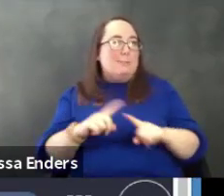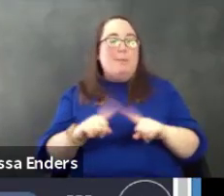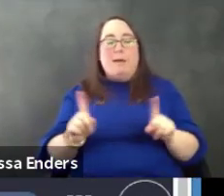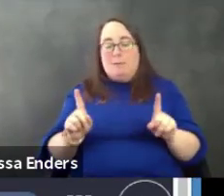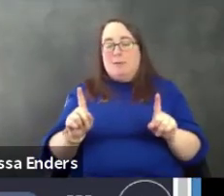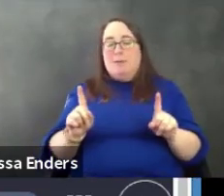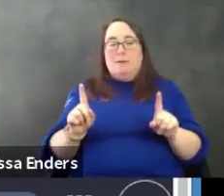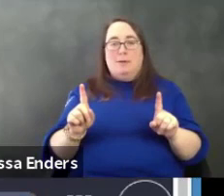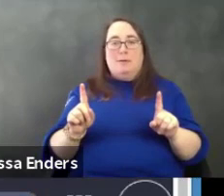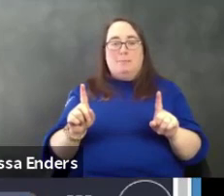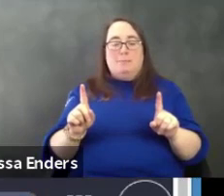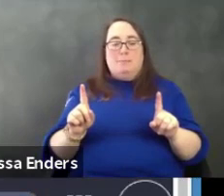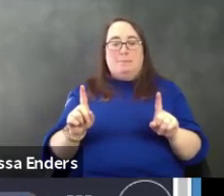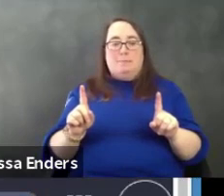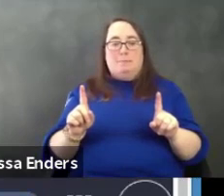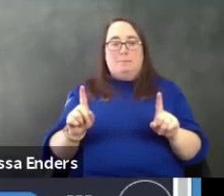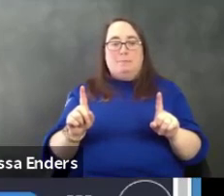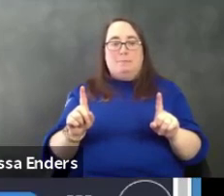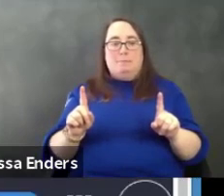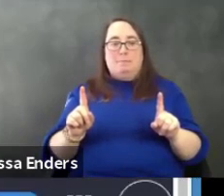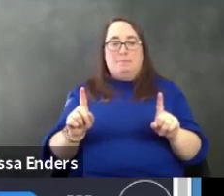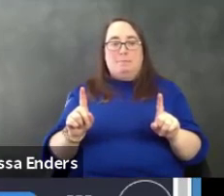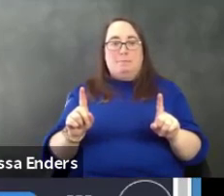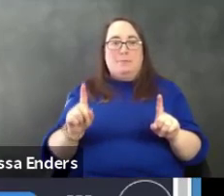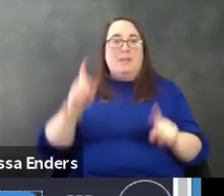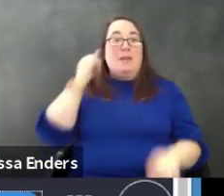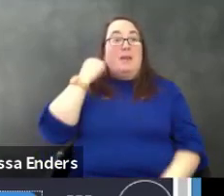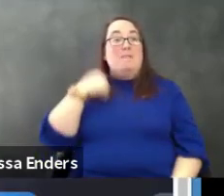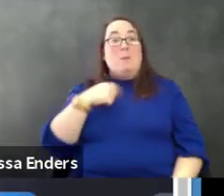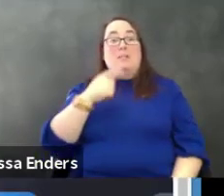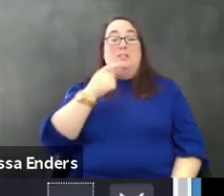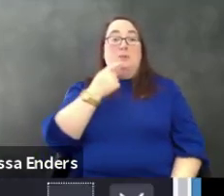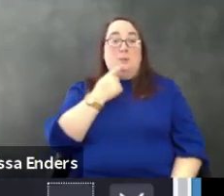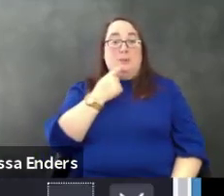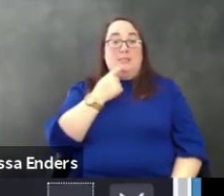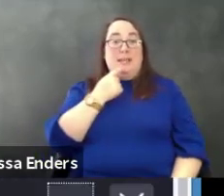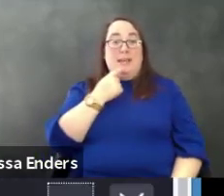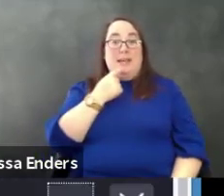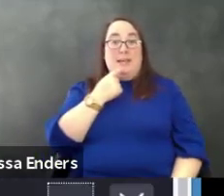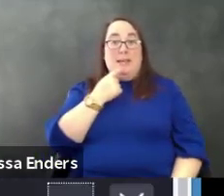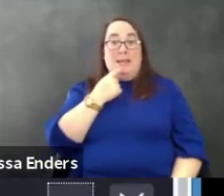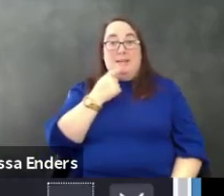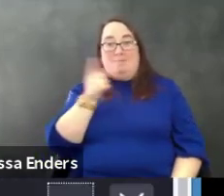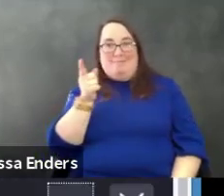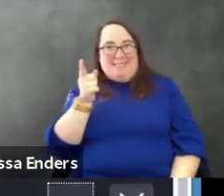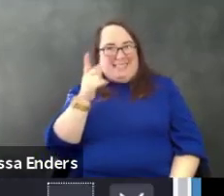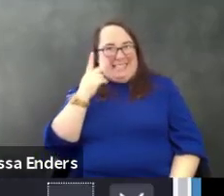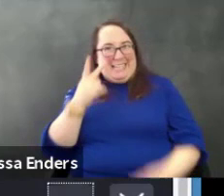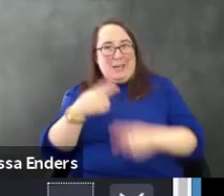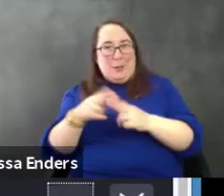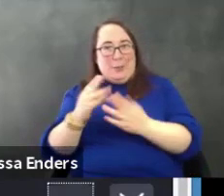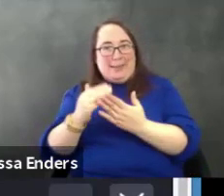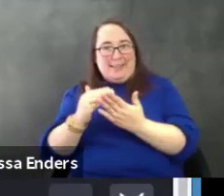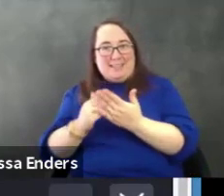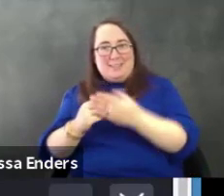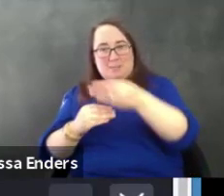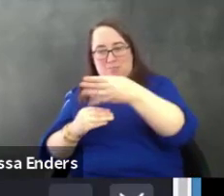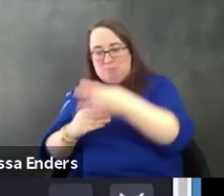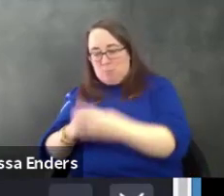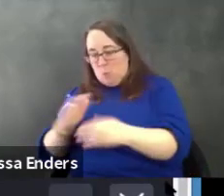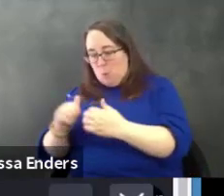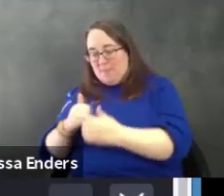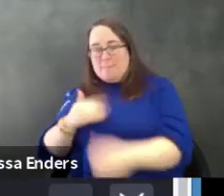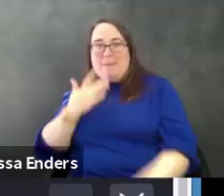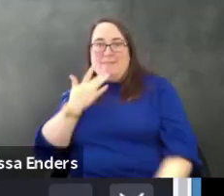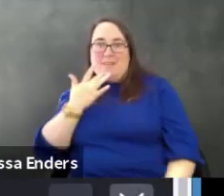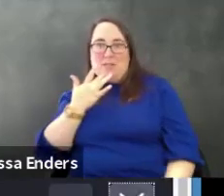and if I wanted to save a resource, I've got this quick list is where I keep all of my favorite things. But I'm